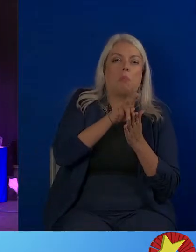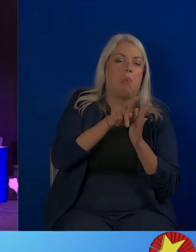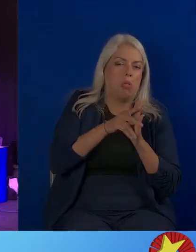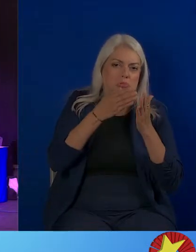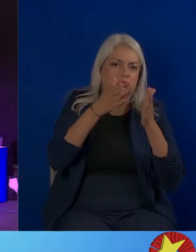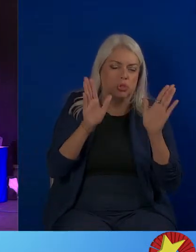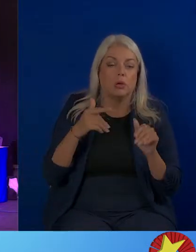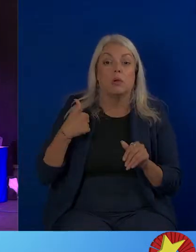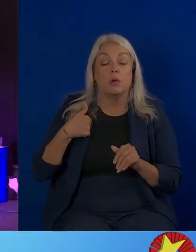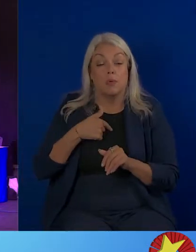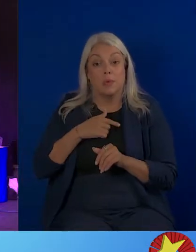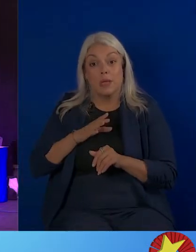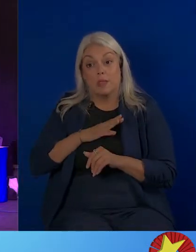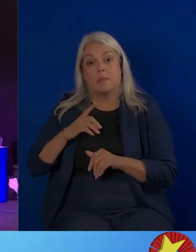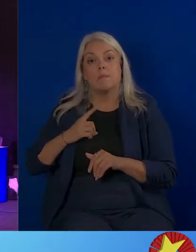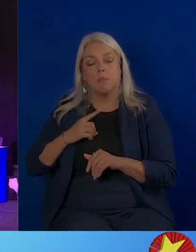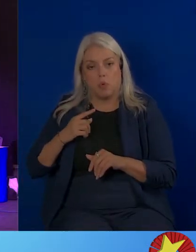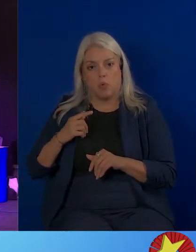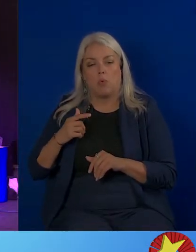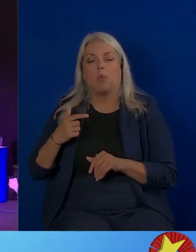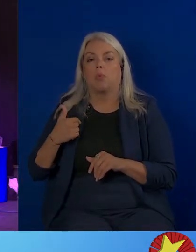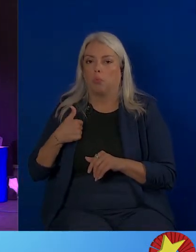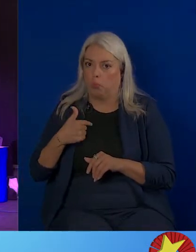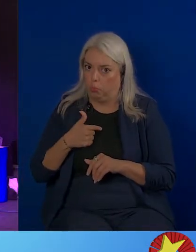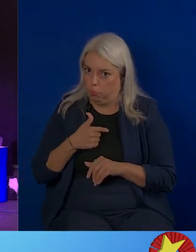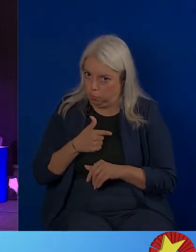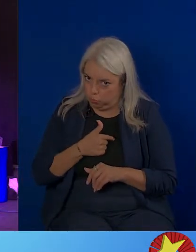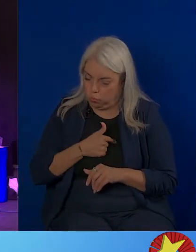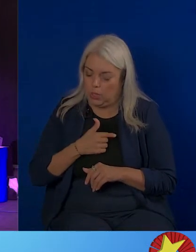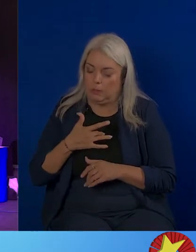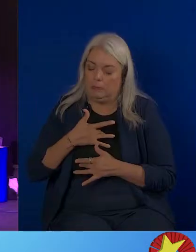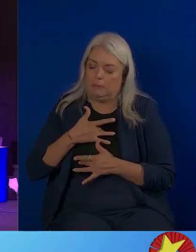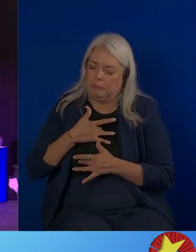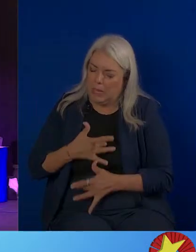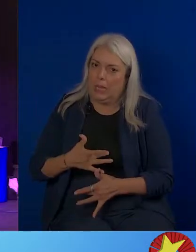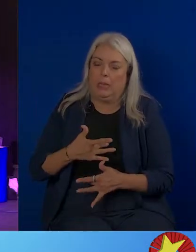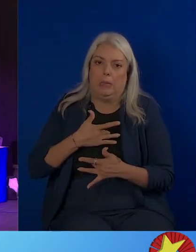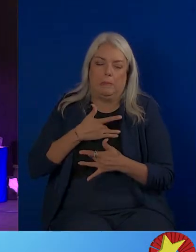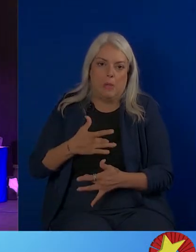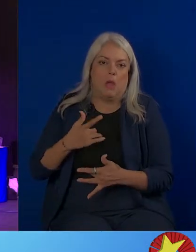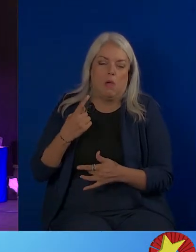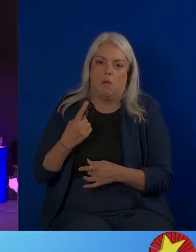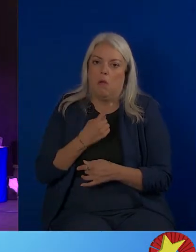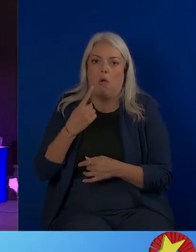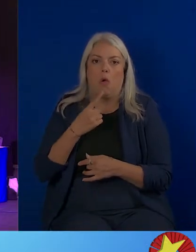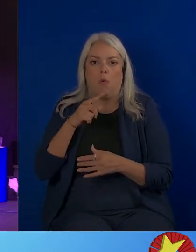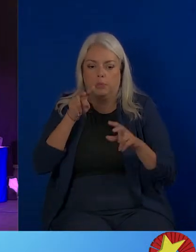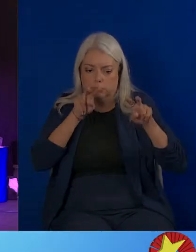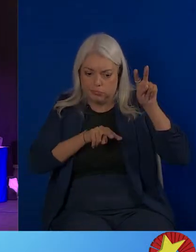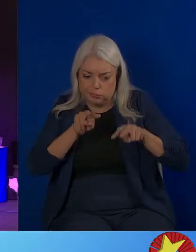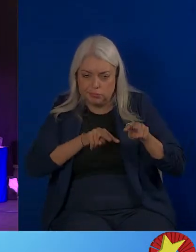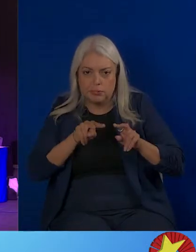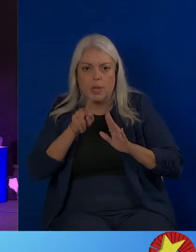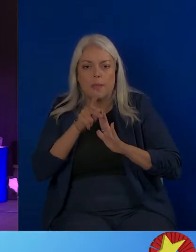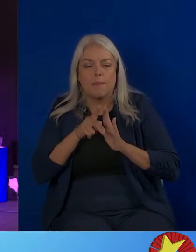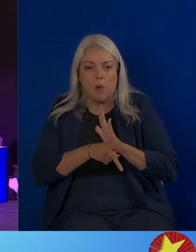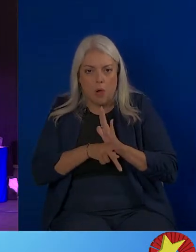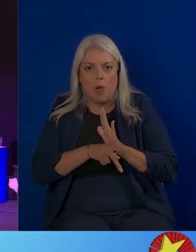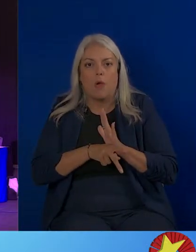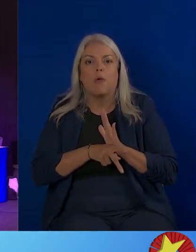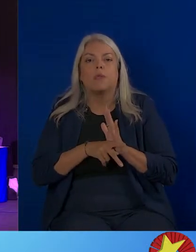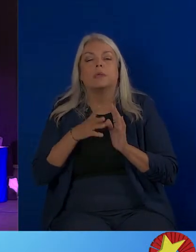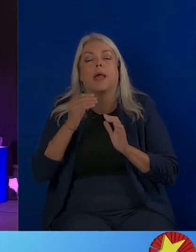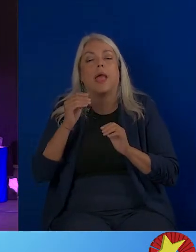We as a board very, very, very routinely go through policies, and we